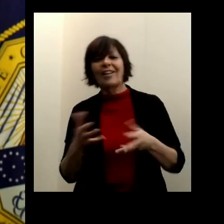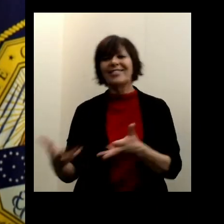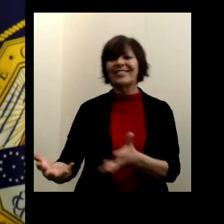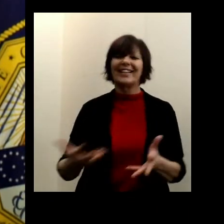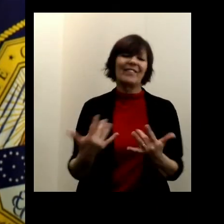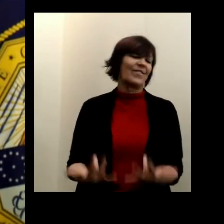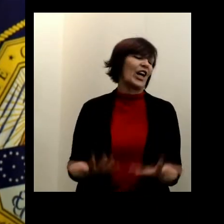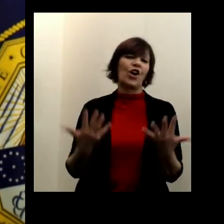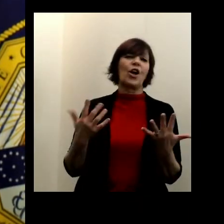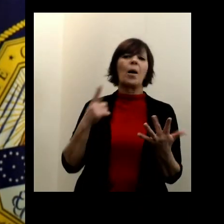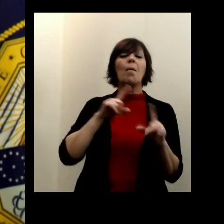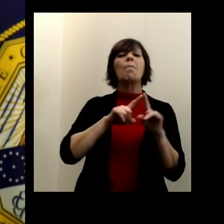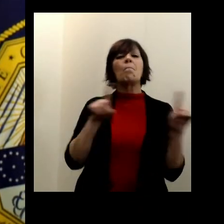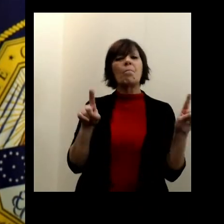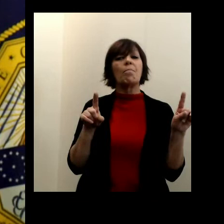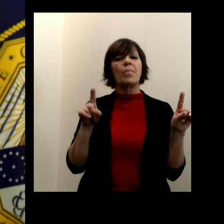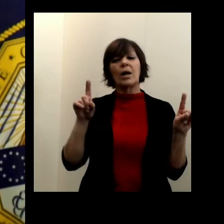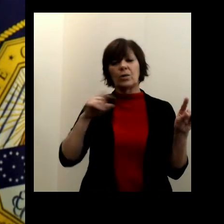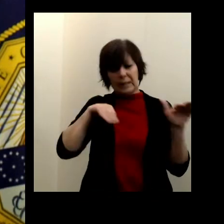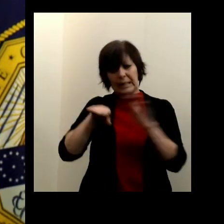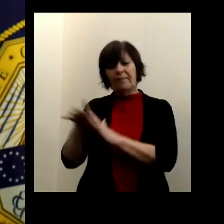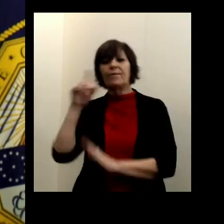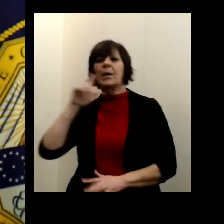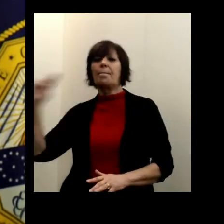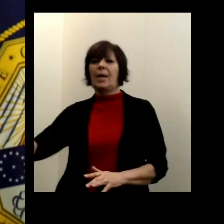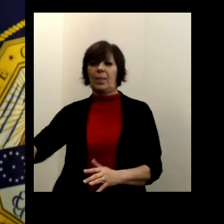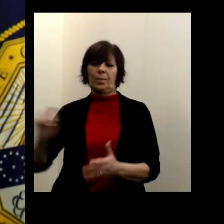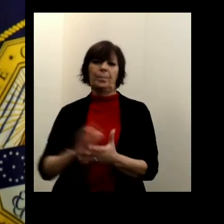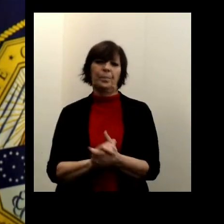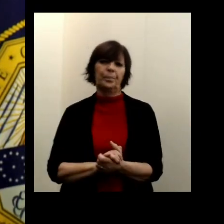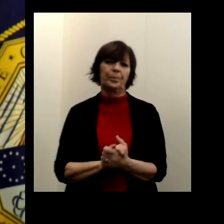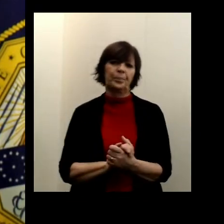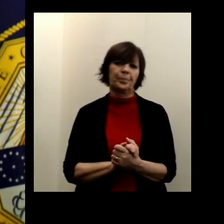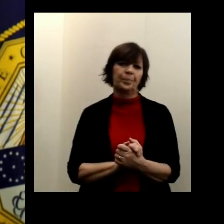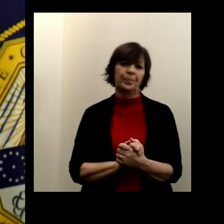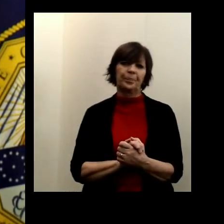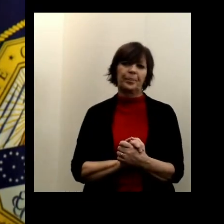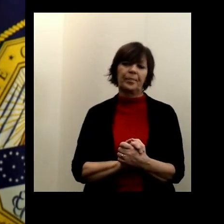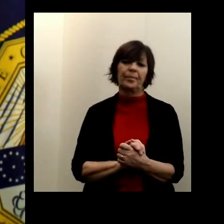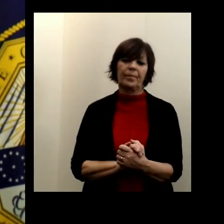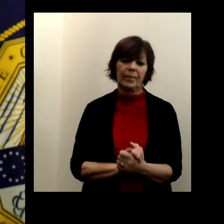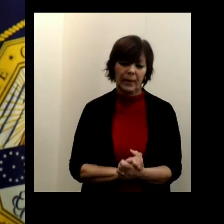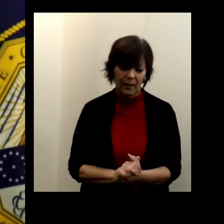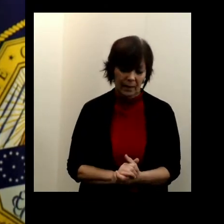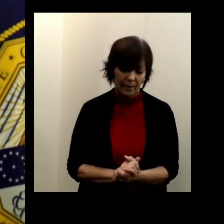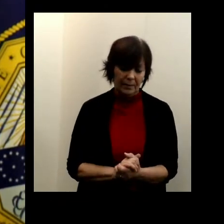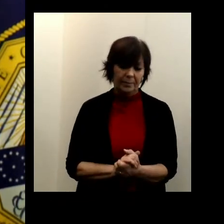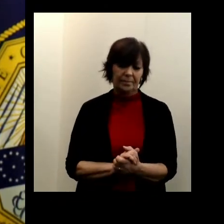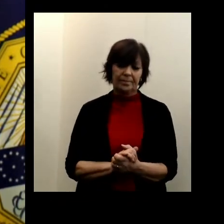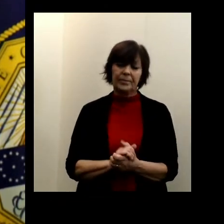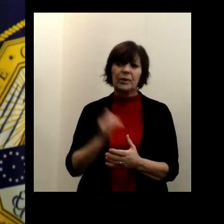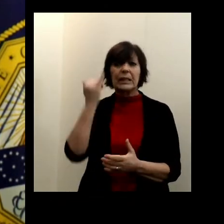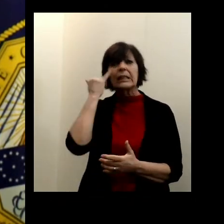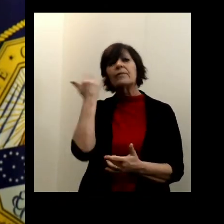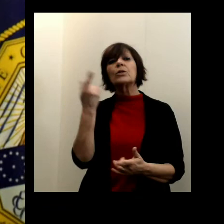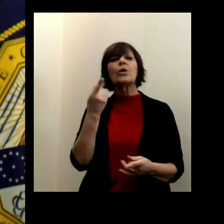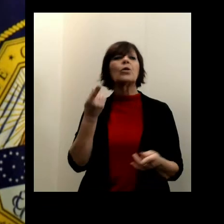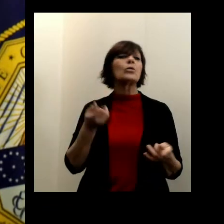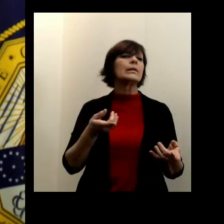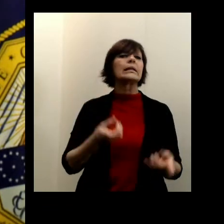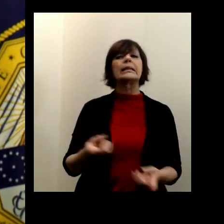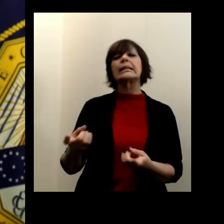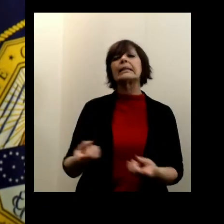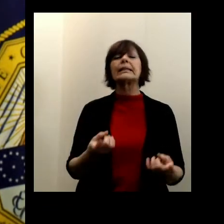fire. The fireplaces will not be on. They will be partitioned off to allow people to use the restrooms. So if you go cross-country